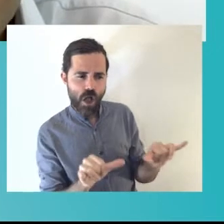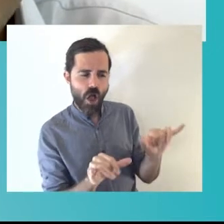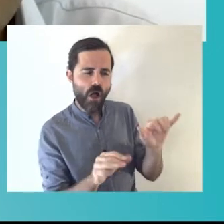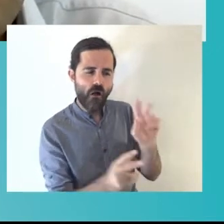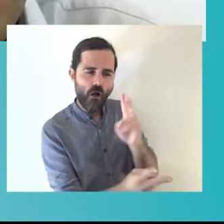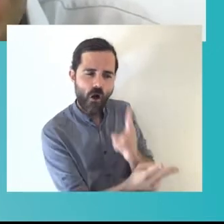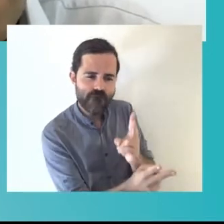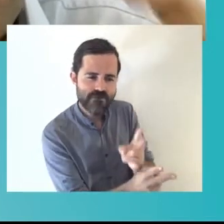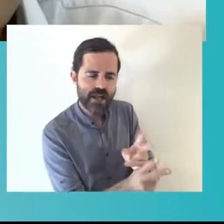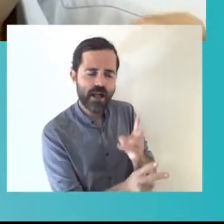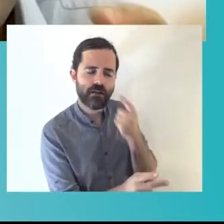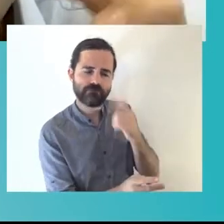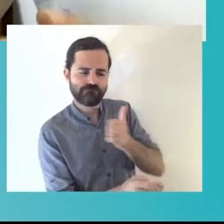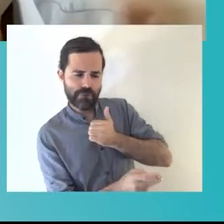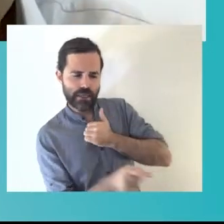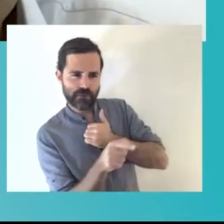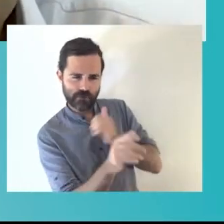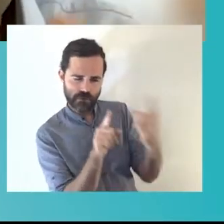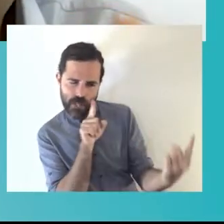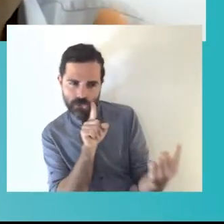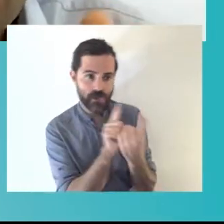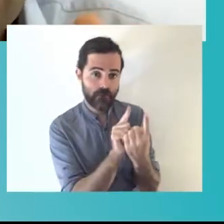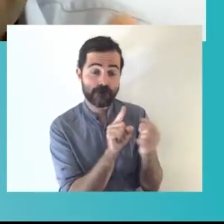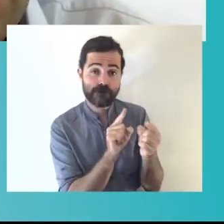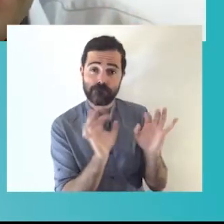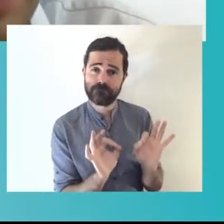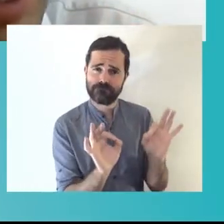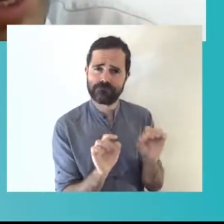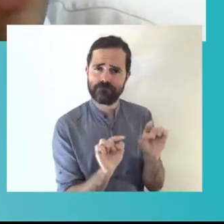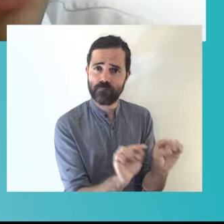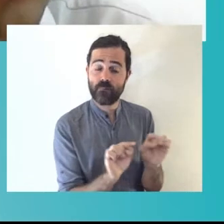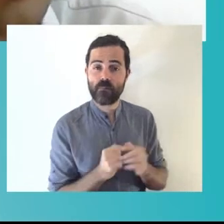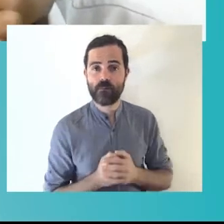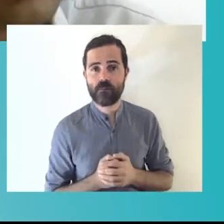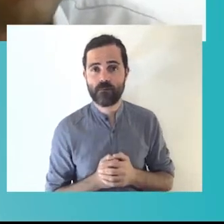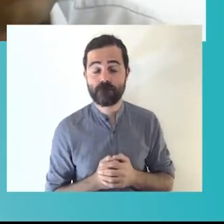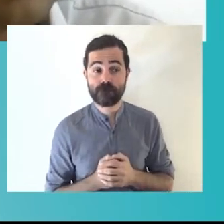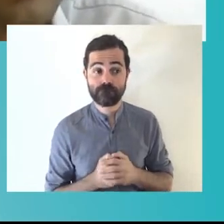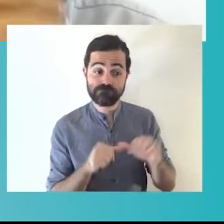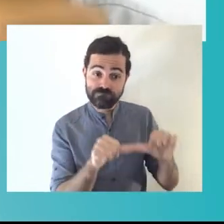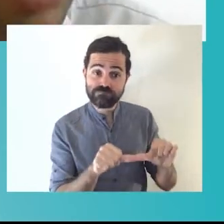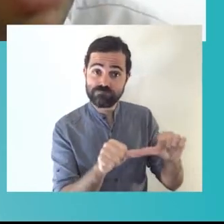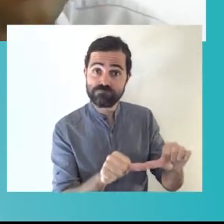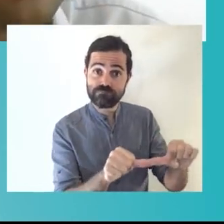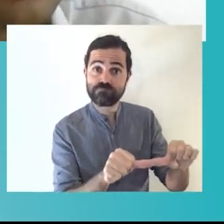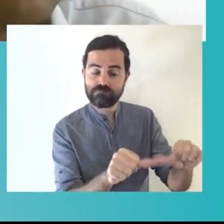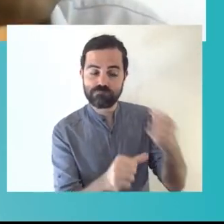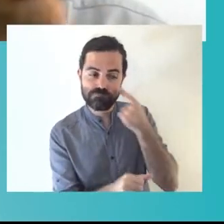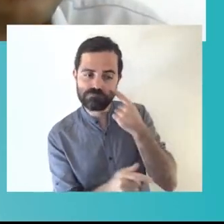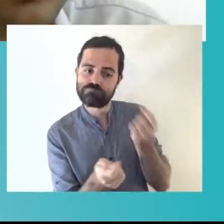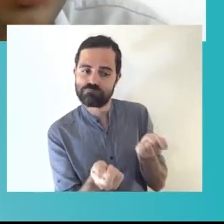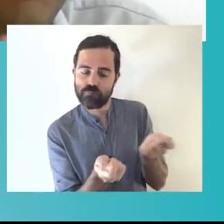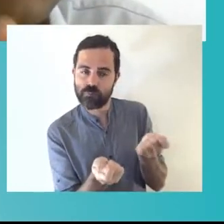and proactive. A model of care that is different by type of patient that allows us to be much more continuous in